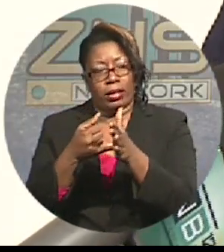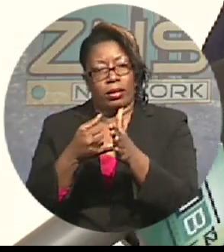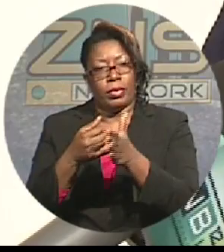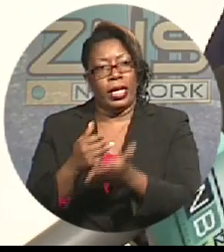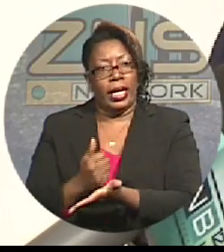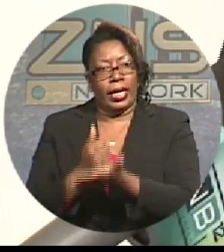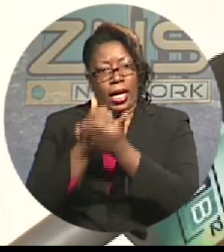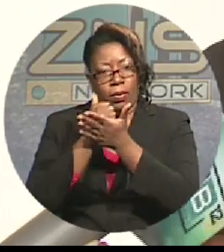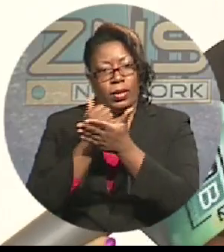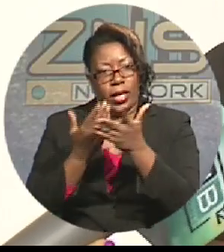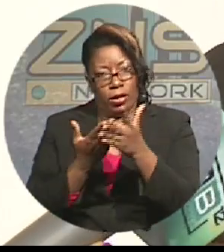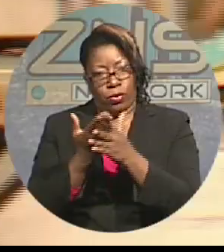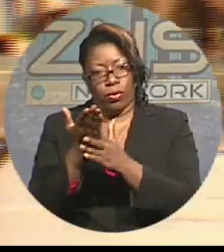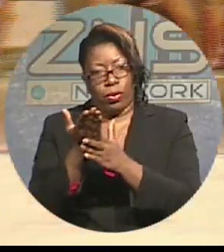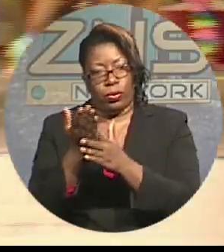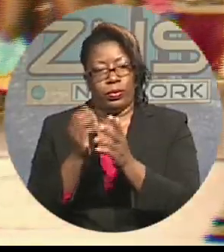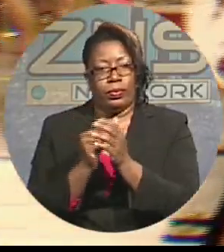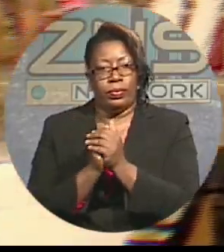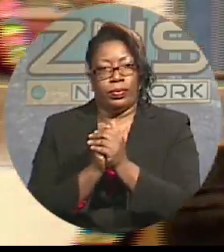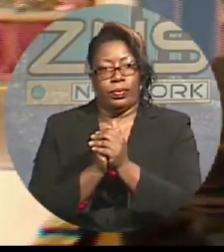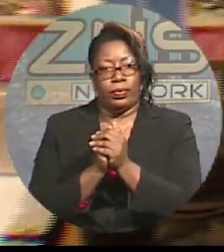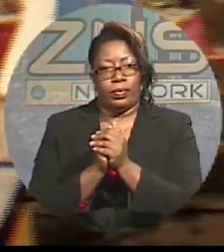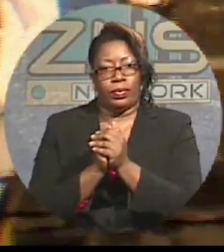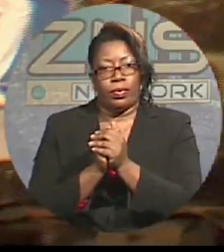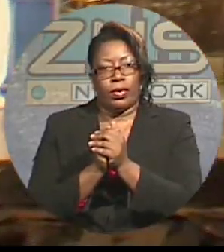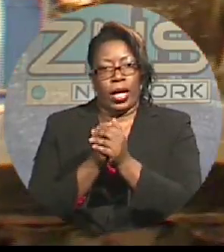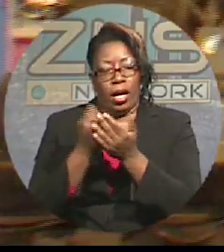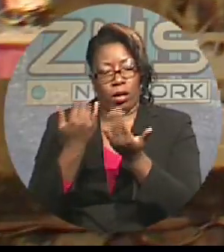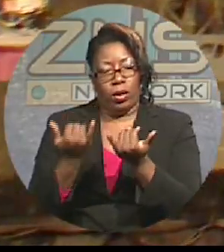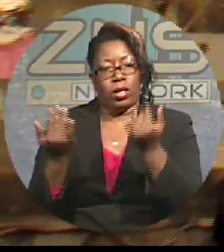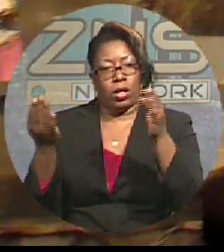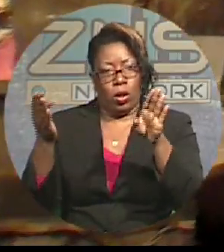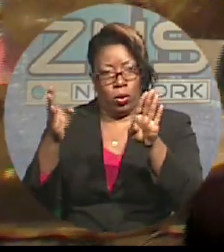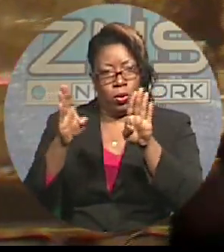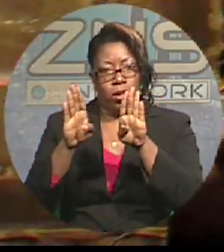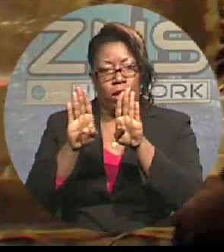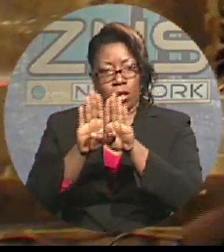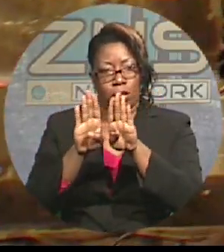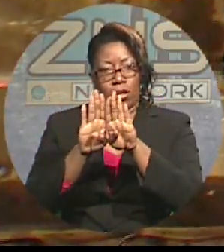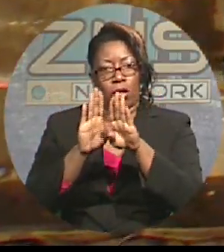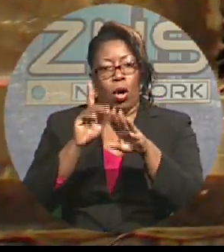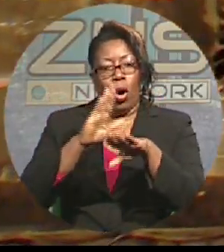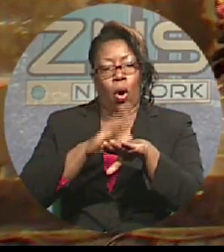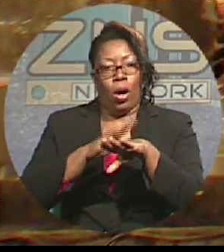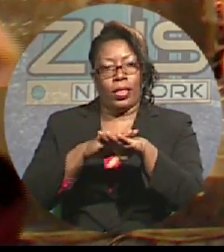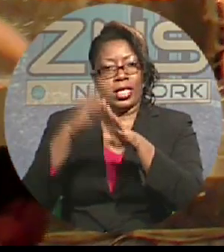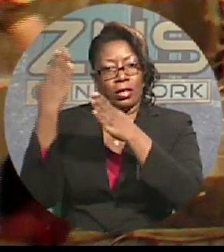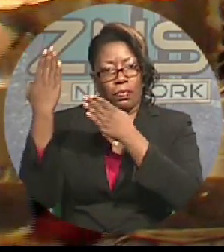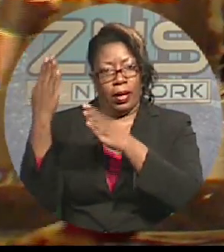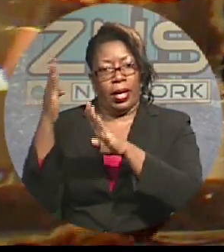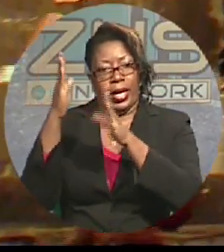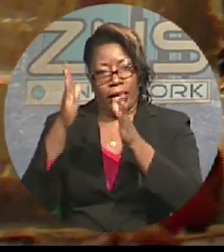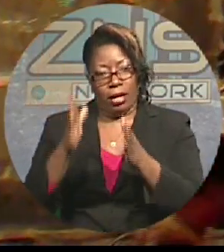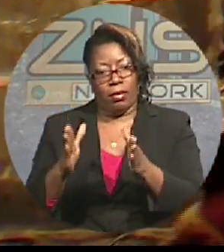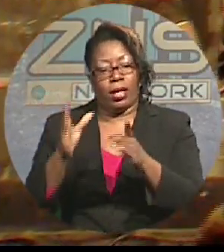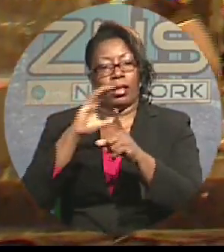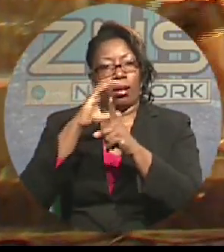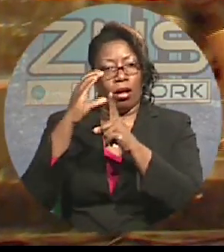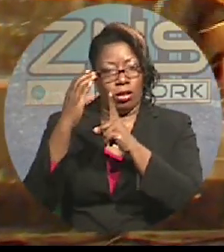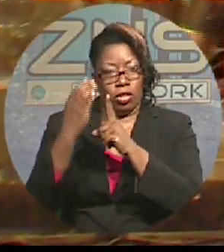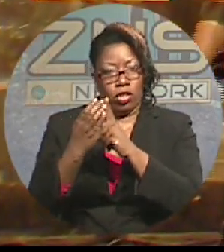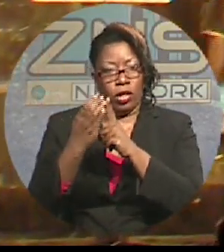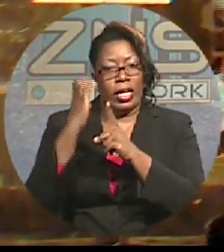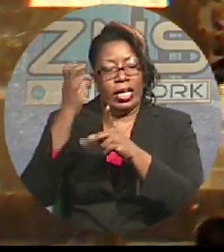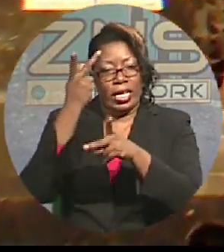to get us through this. And as the curtain closes on this chapter of Bahamian culture, his impact lives on. He kept a song on his lips,